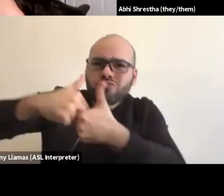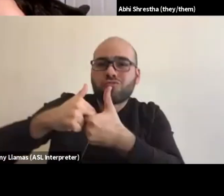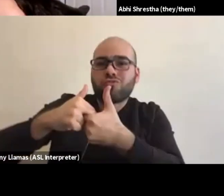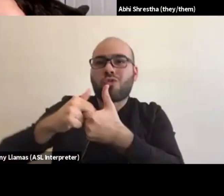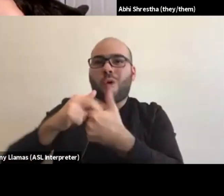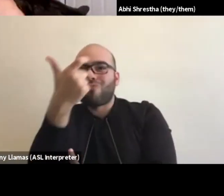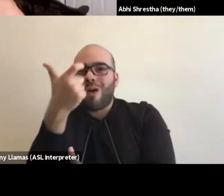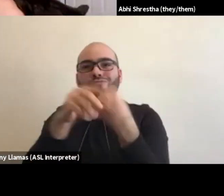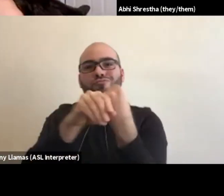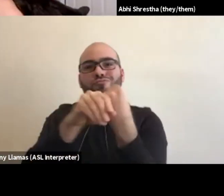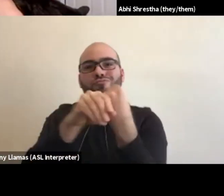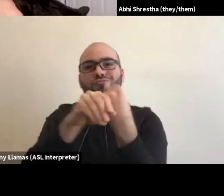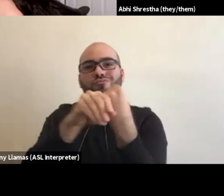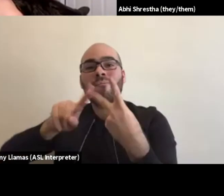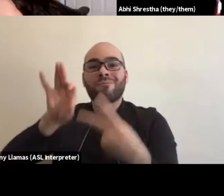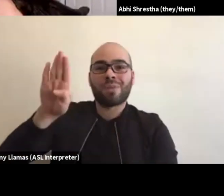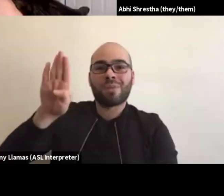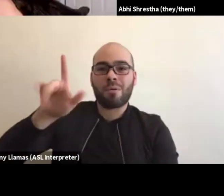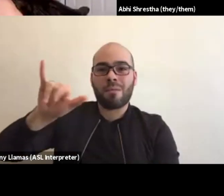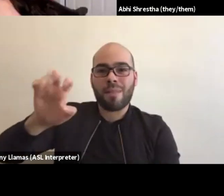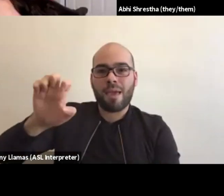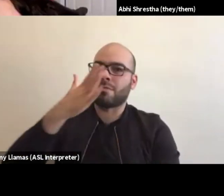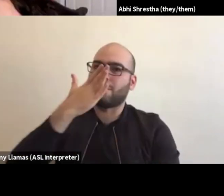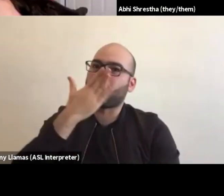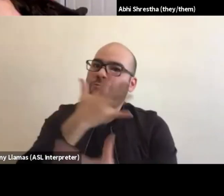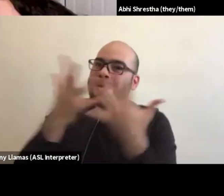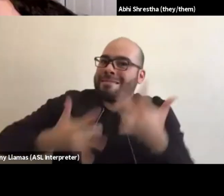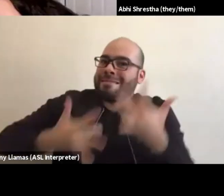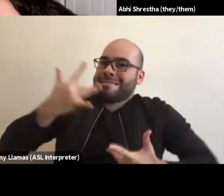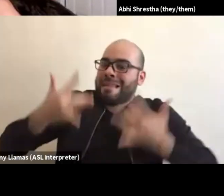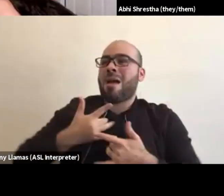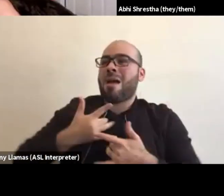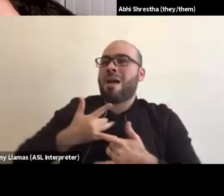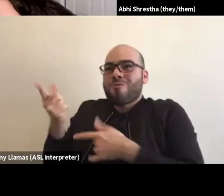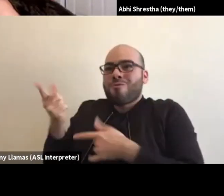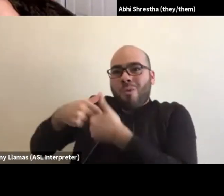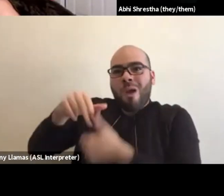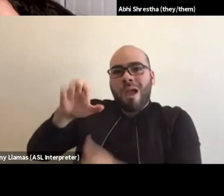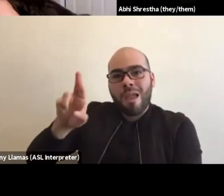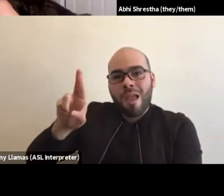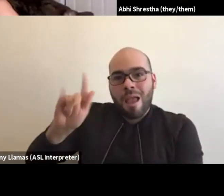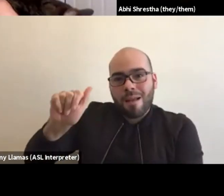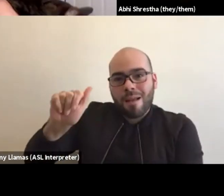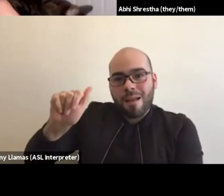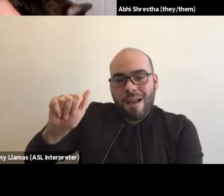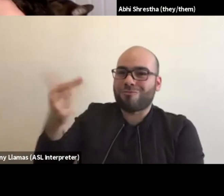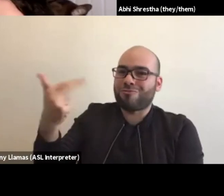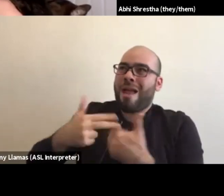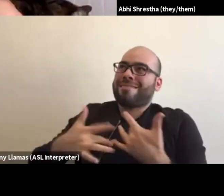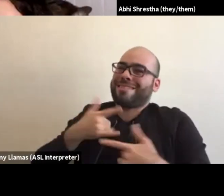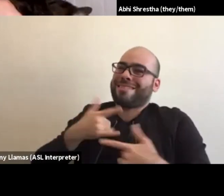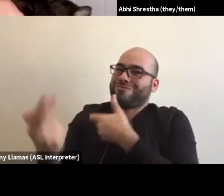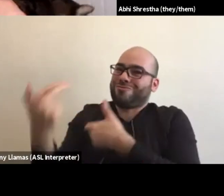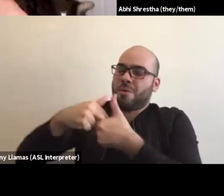super exciting. We are so excited to have Erika, you join us today and be in conversation with us. I know your book, I Am Not Your